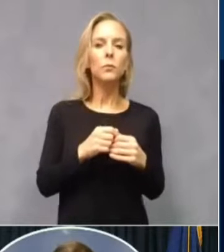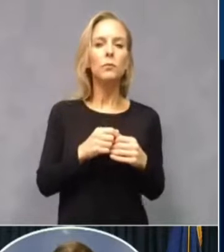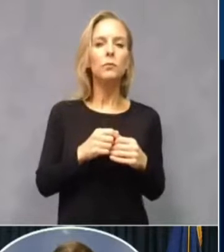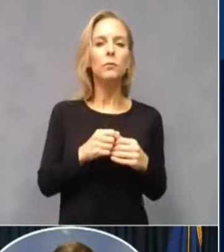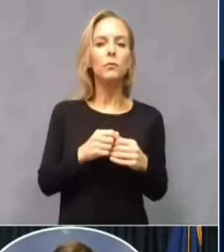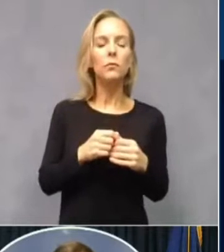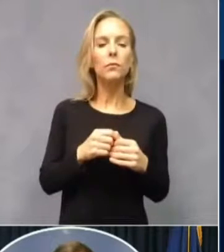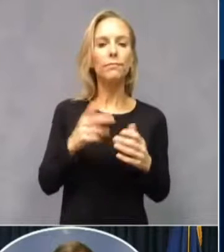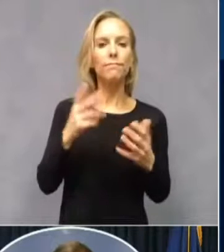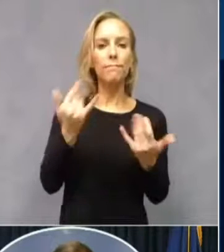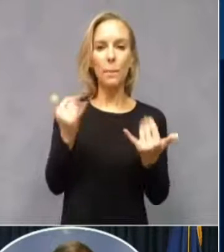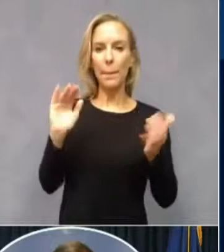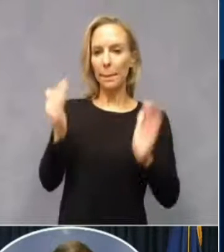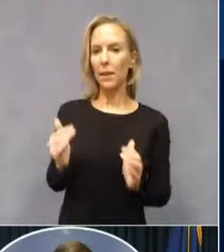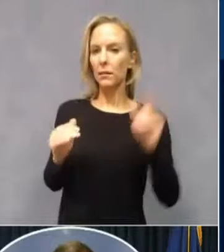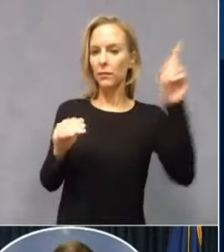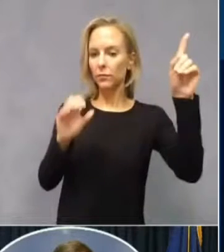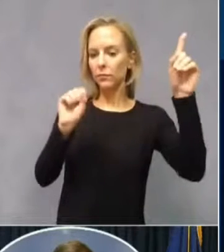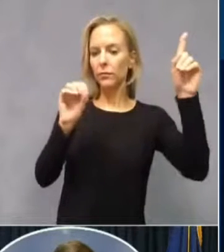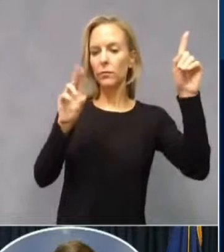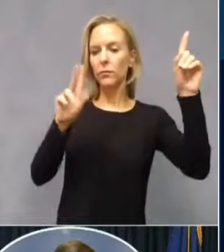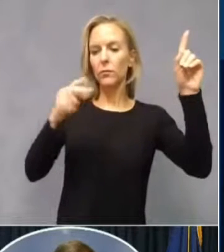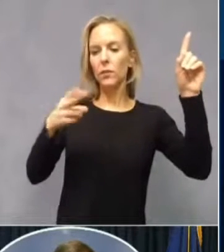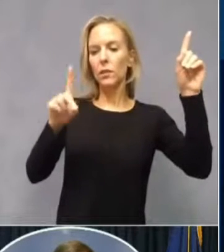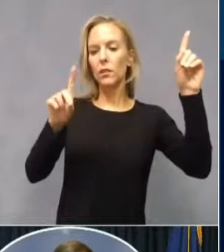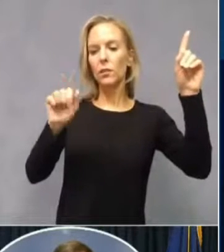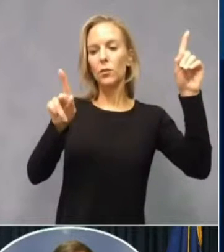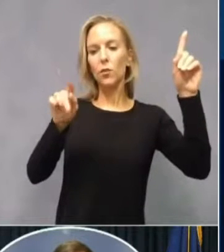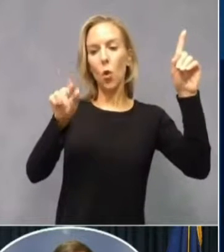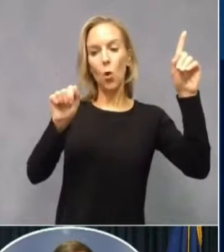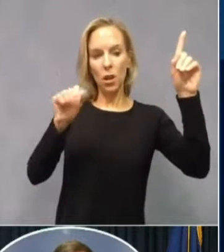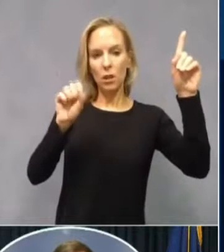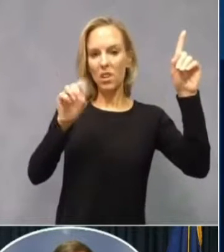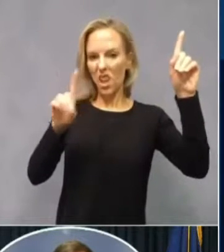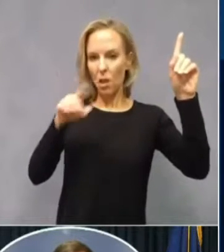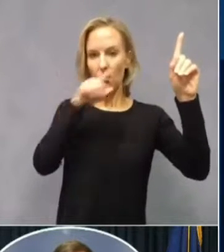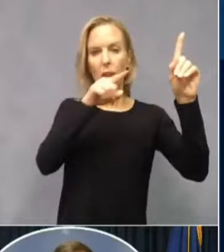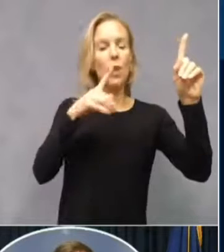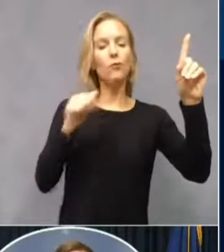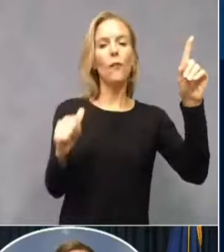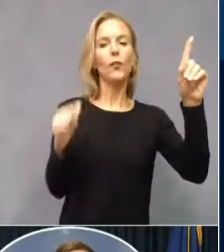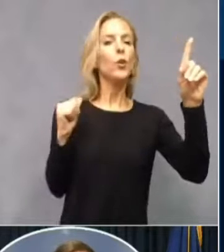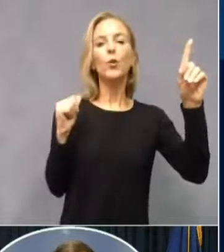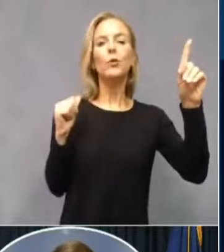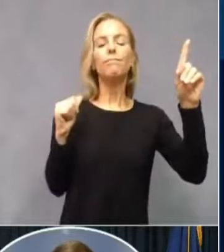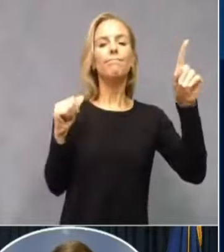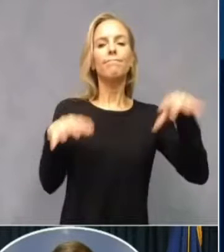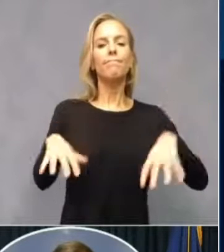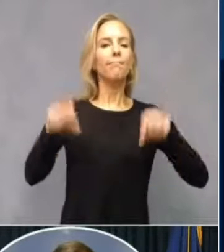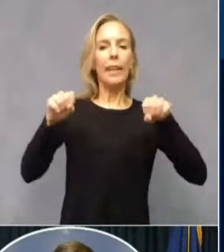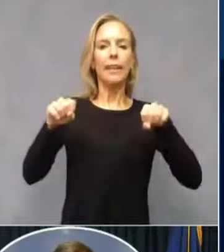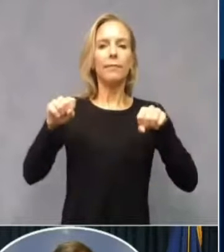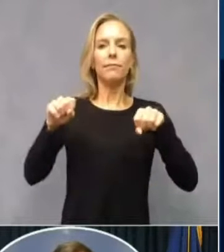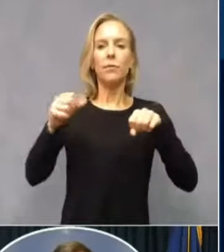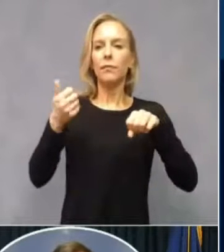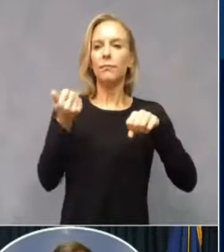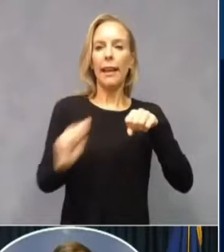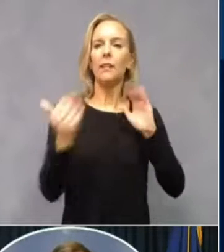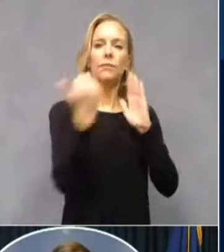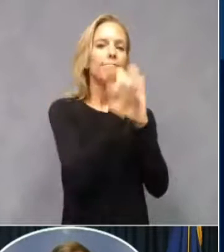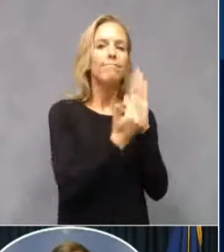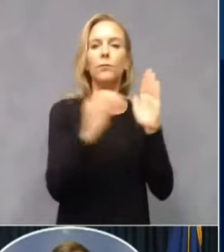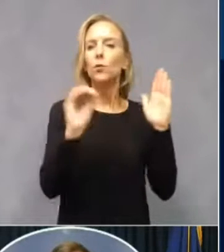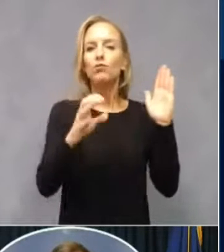Dakota, which has refused to take any steps currently in fighting this virus. And when we overlay it, it's going to